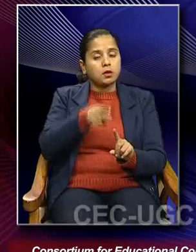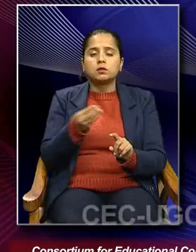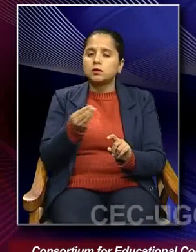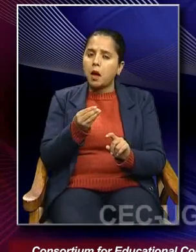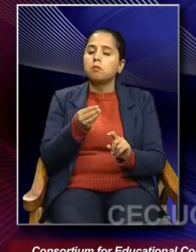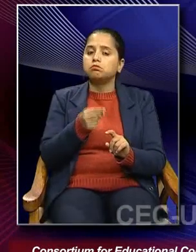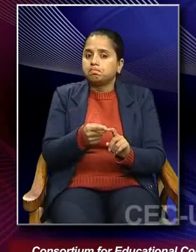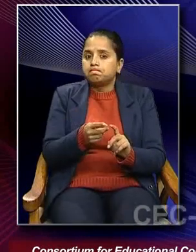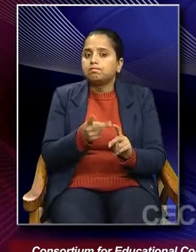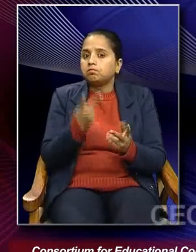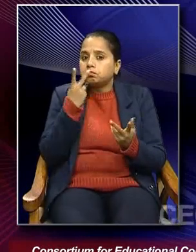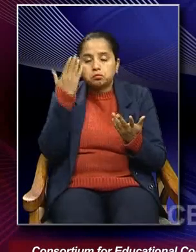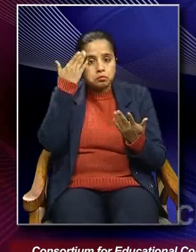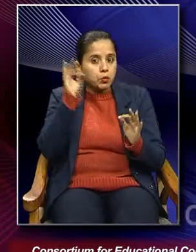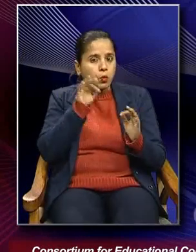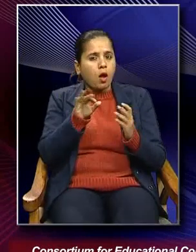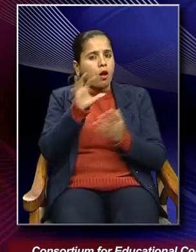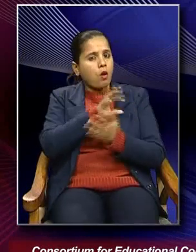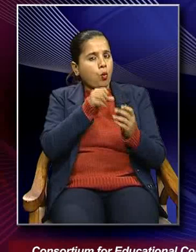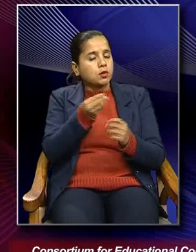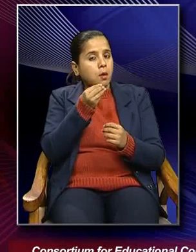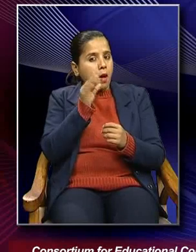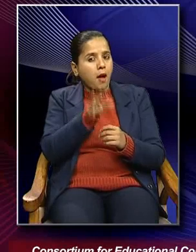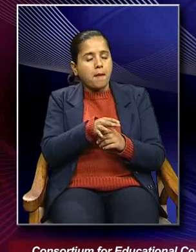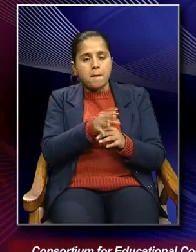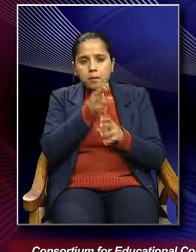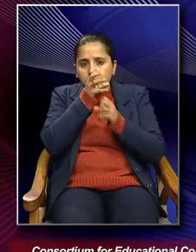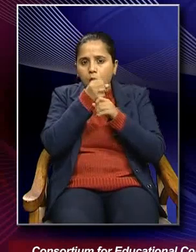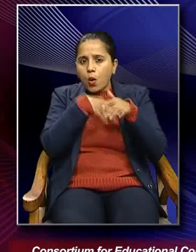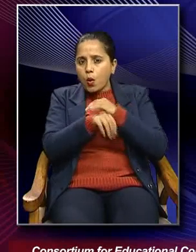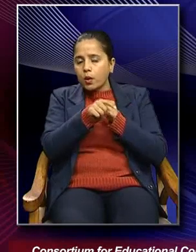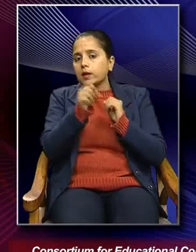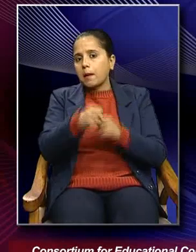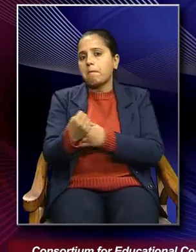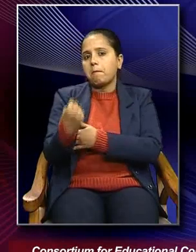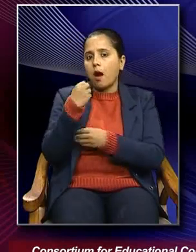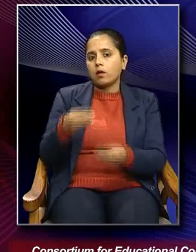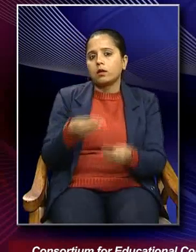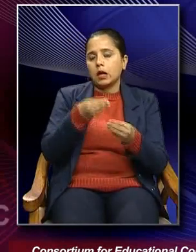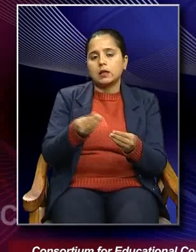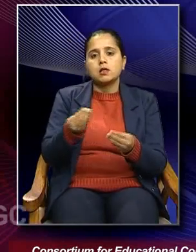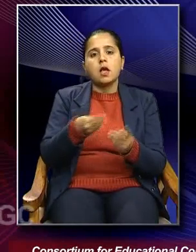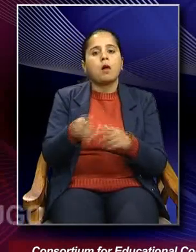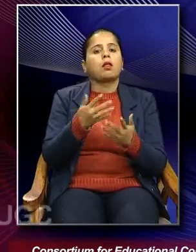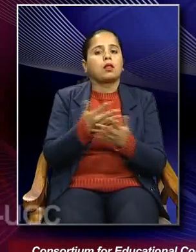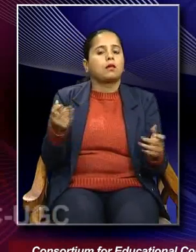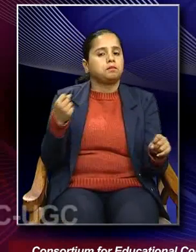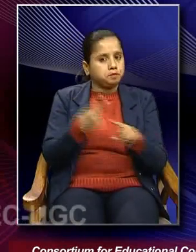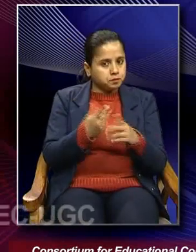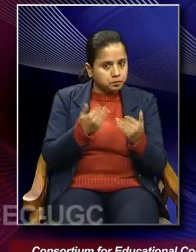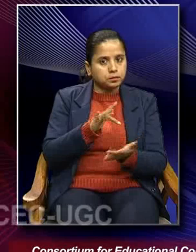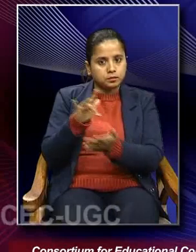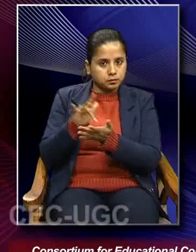mysterious and imposing power that can be attributed to certain object,